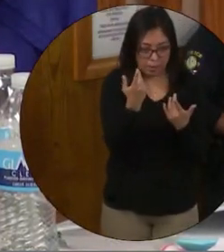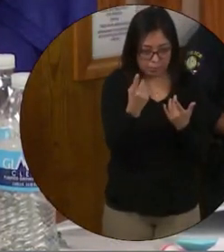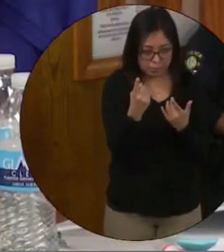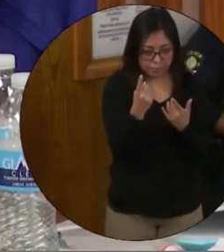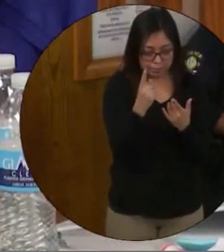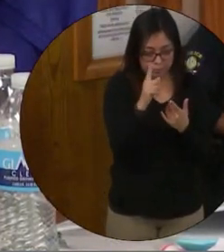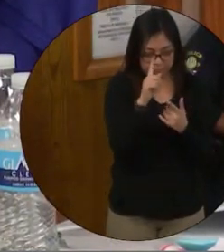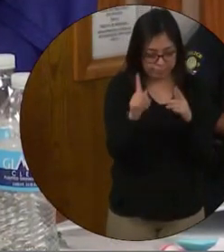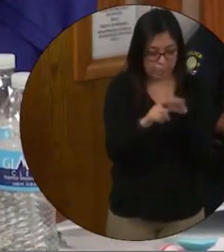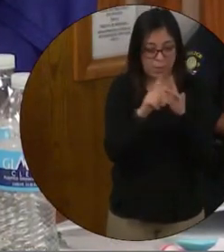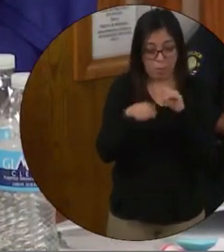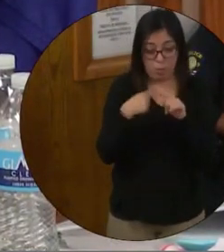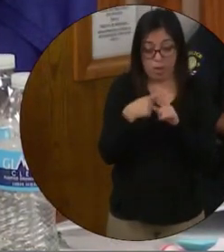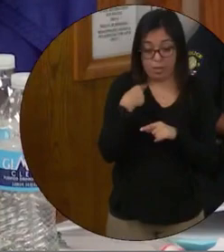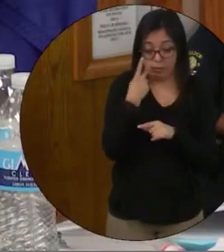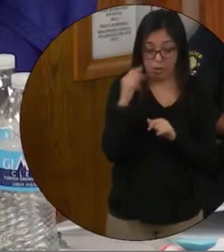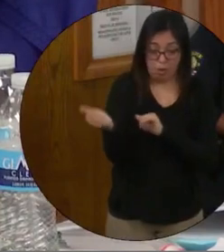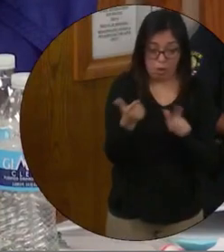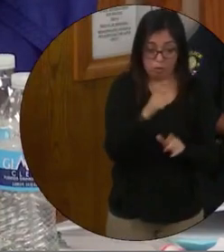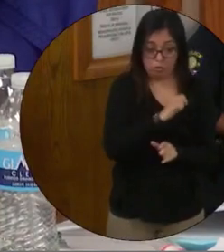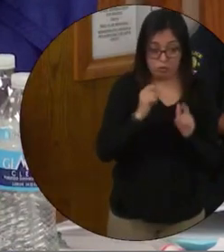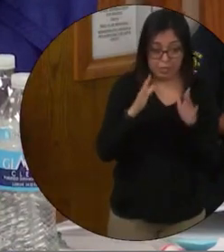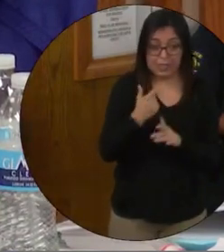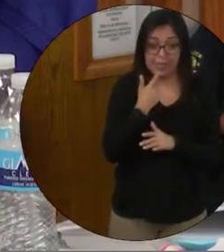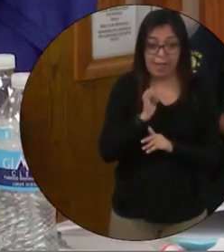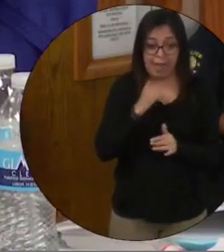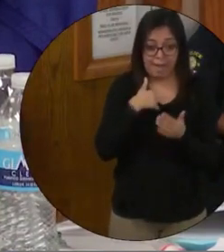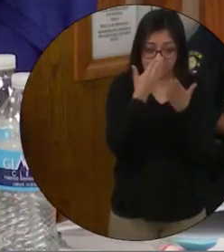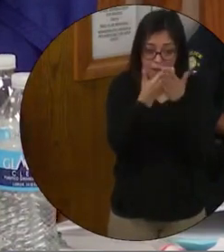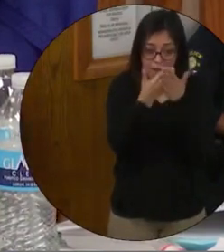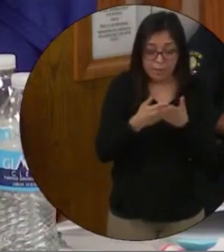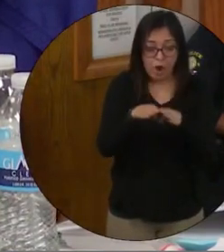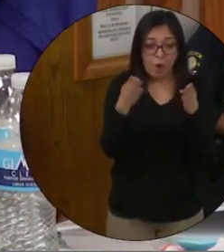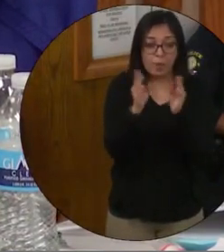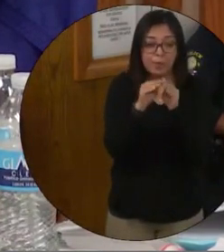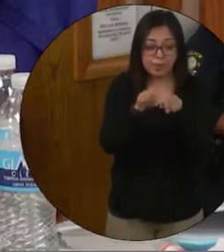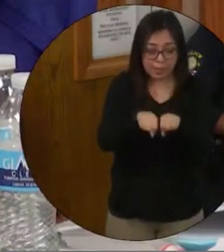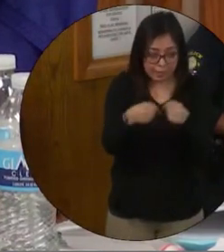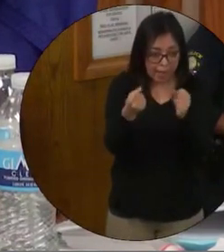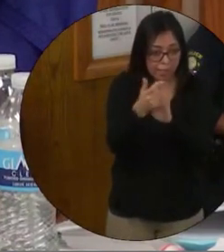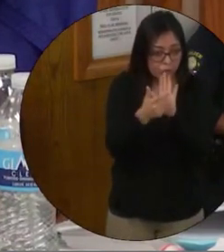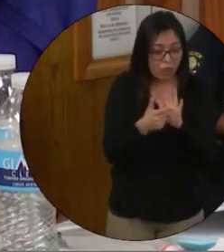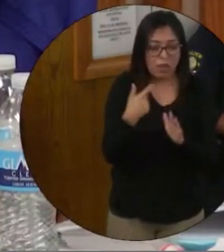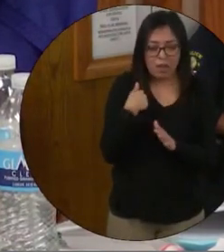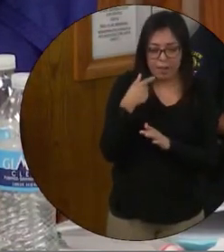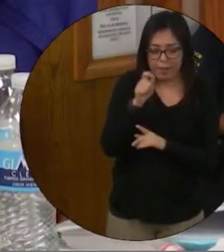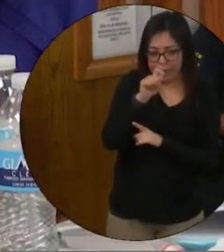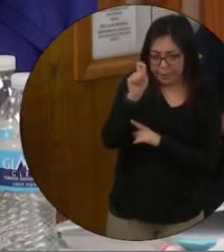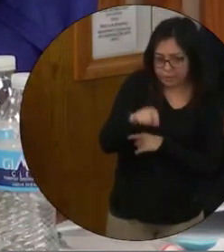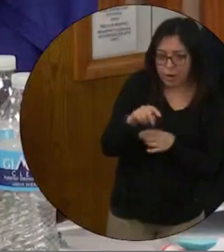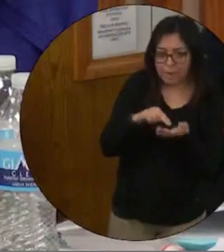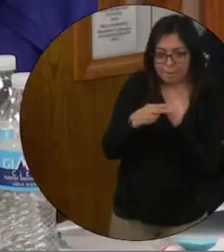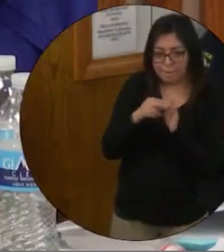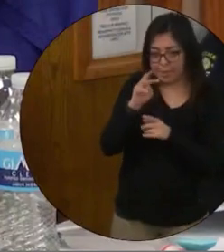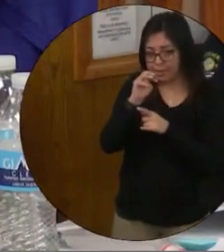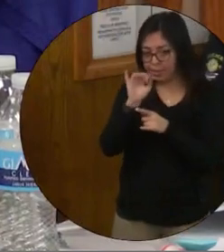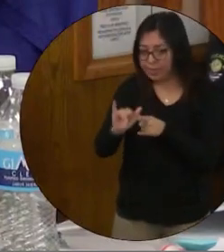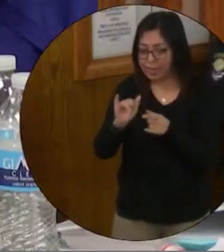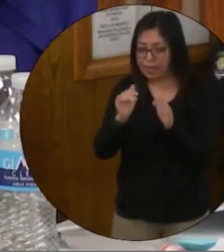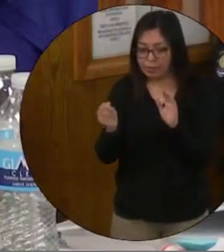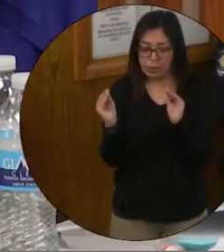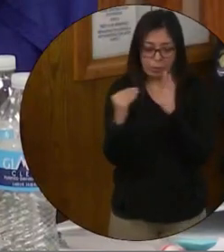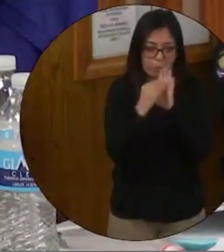us. When I saw that all trustees said, I have evidence of an open meeting law violation, therefore it merits putting this item on the agenda